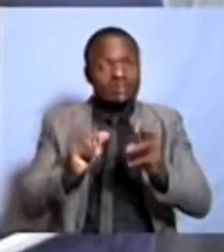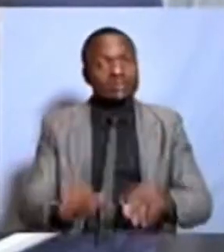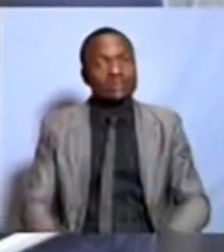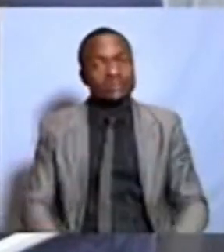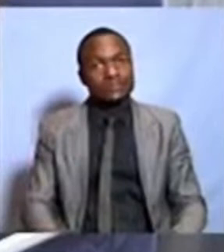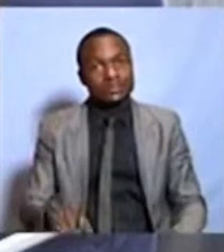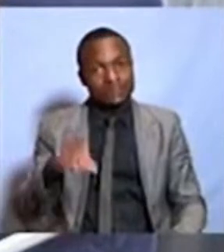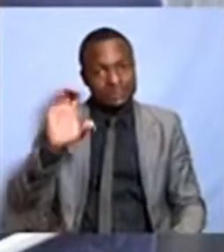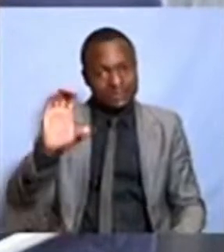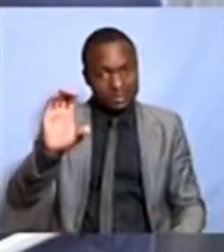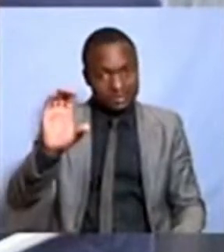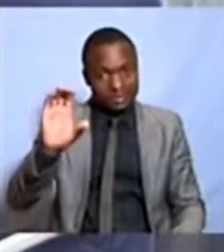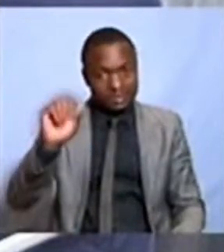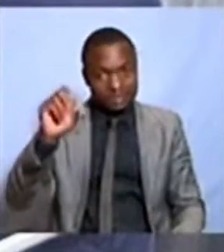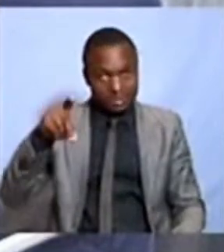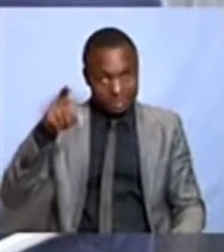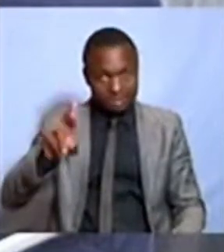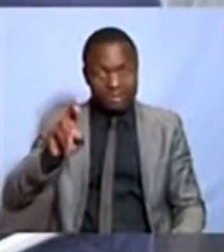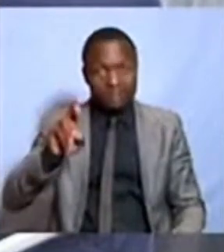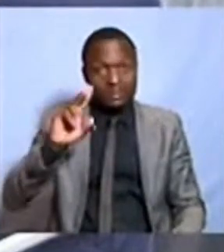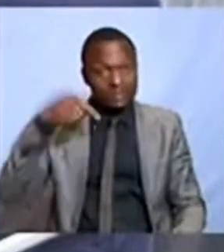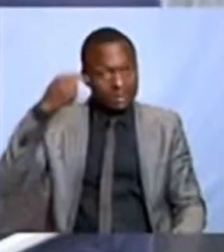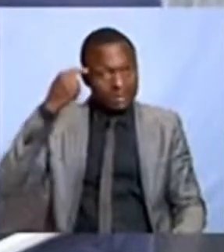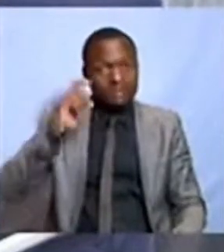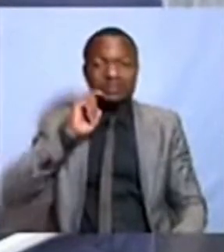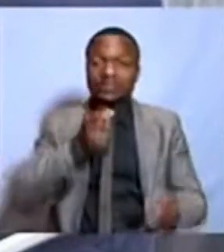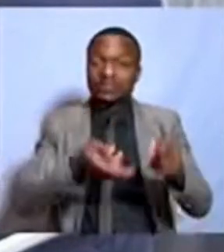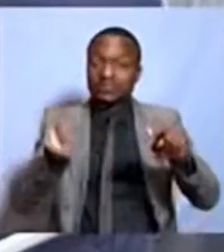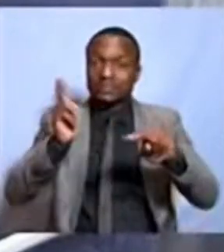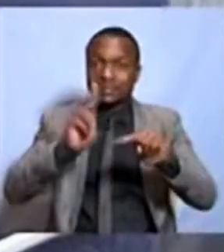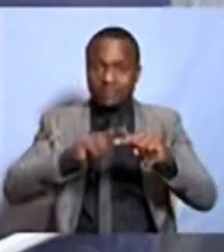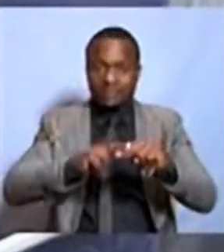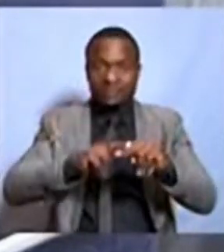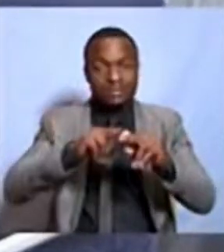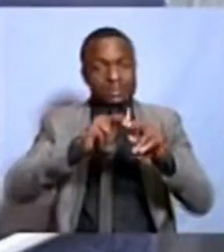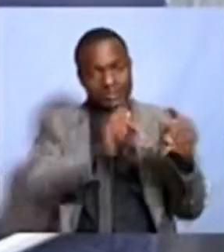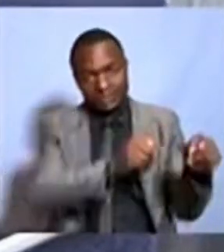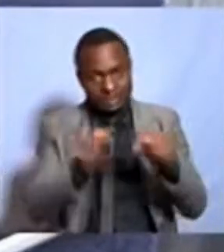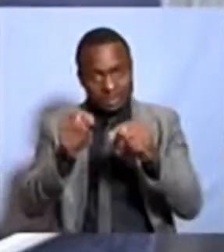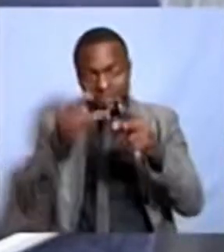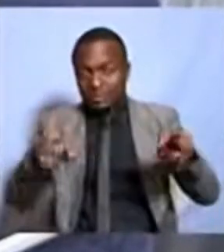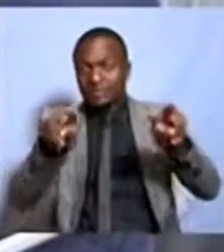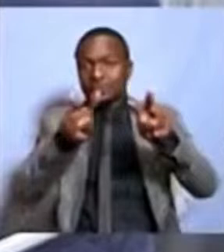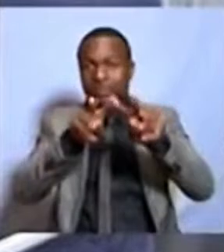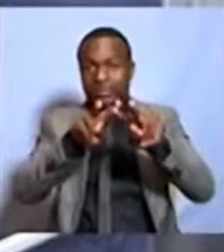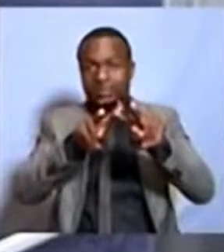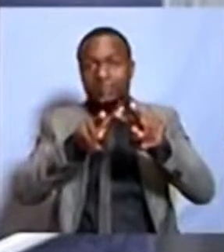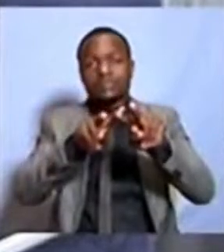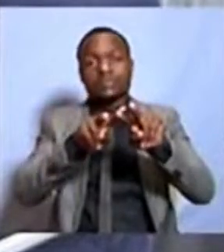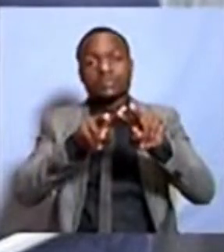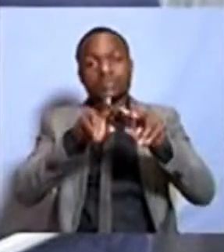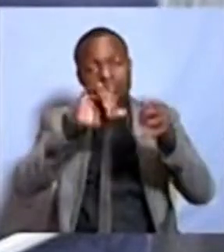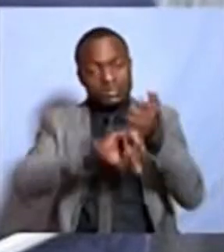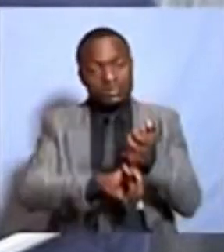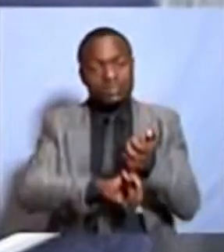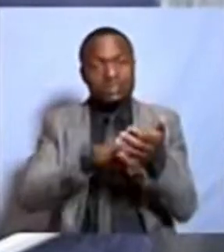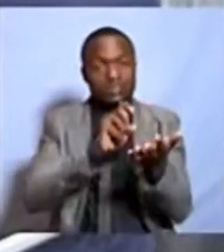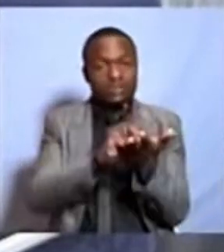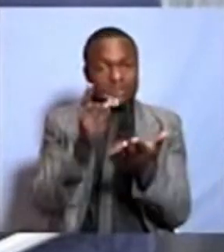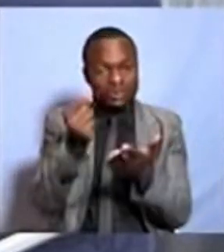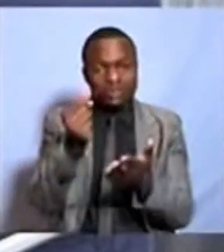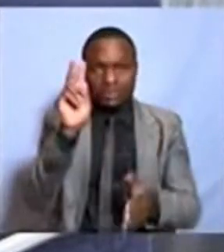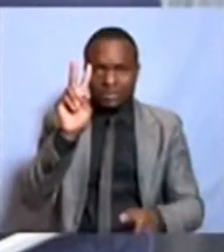CSPR also recommends that government should consider increasing the transfer value of social cash transfer from 200 per month